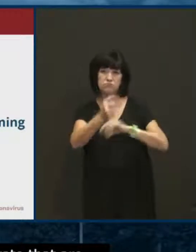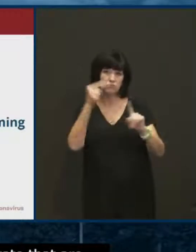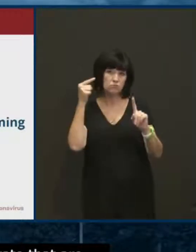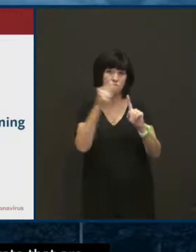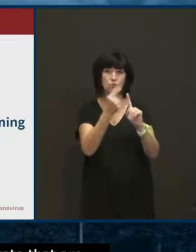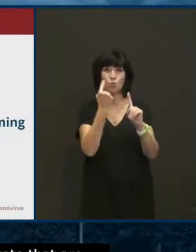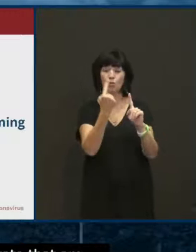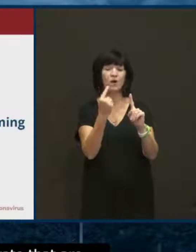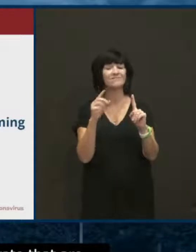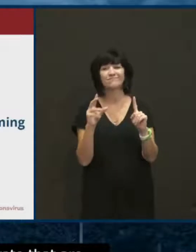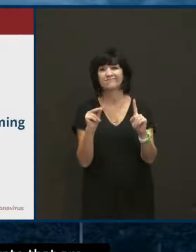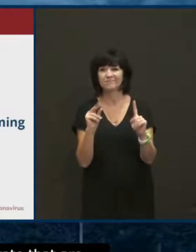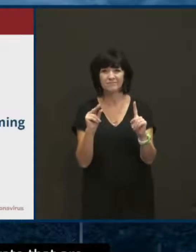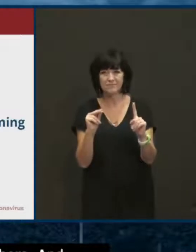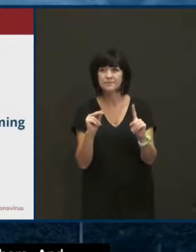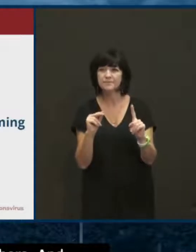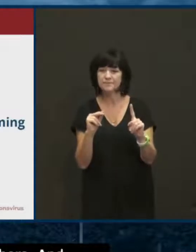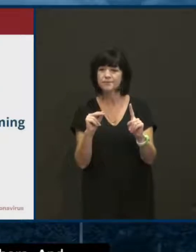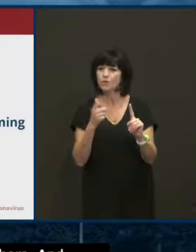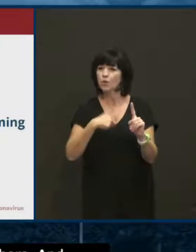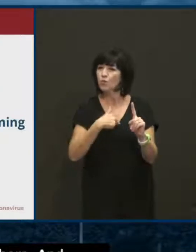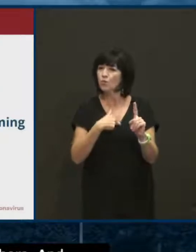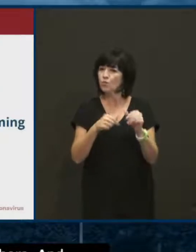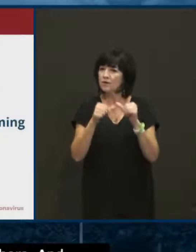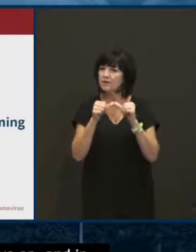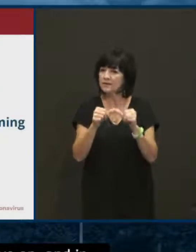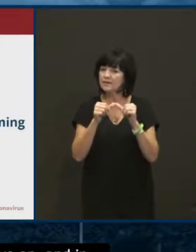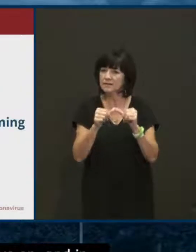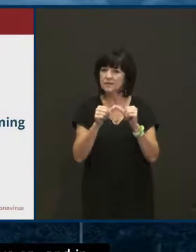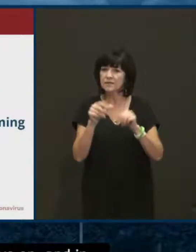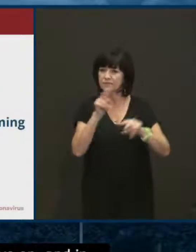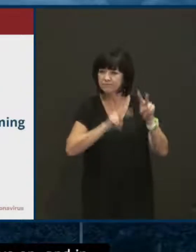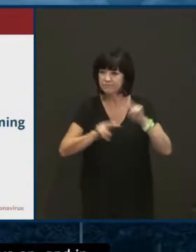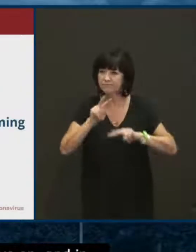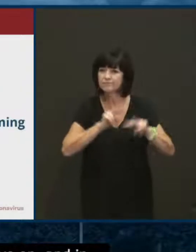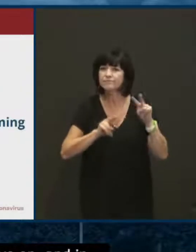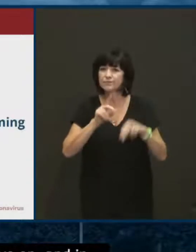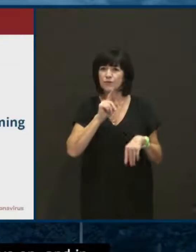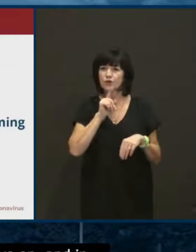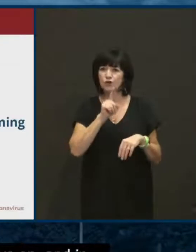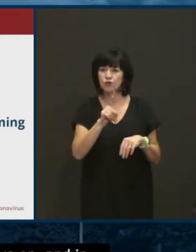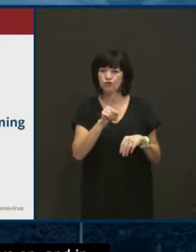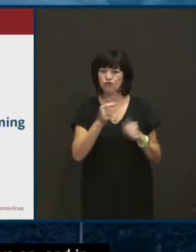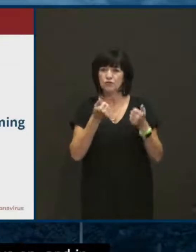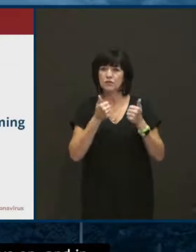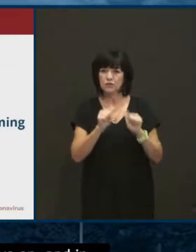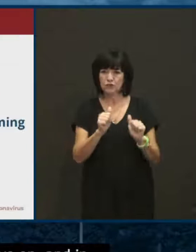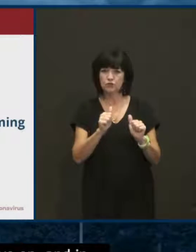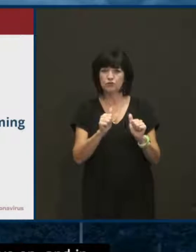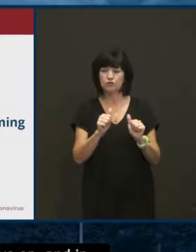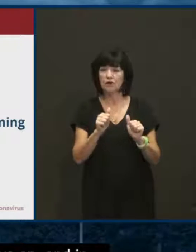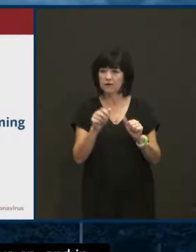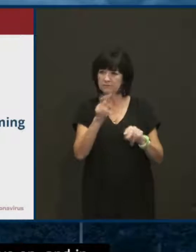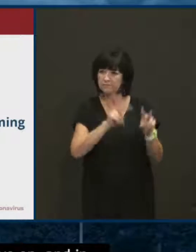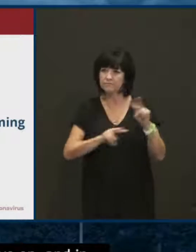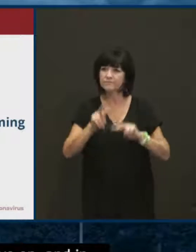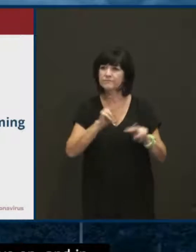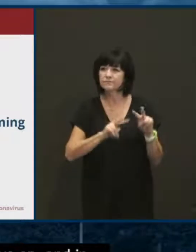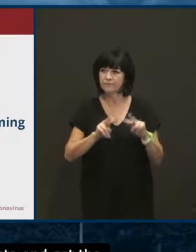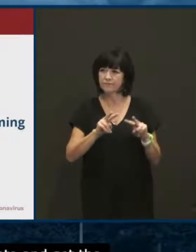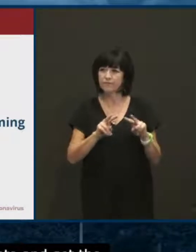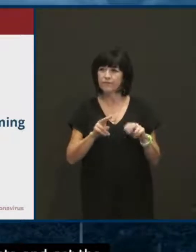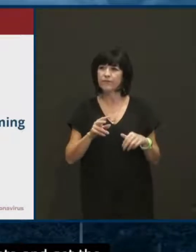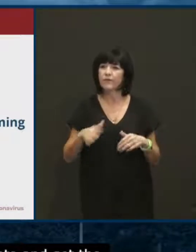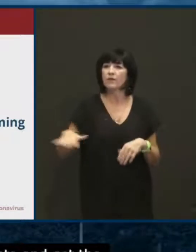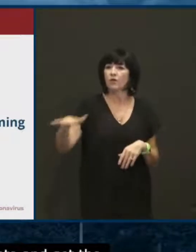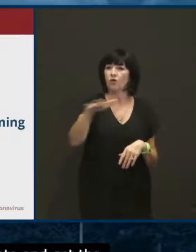areas that we're just going to keep leaning into and really trying to get the message out across our state, but especially in